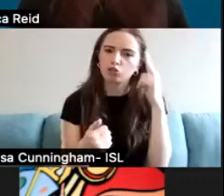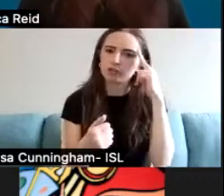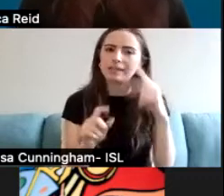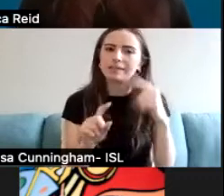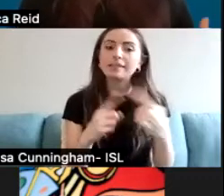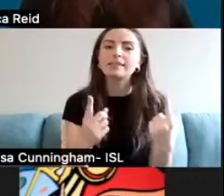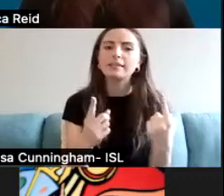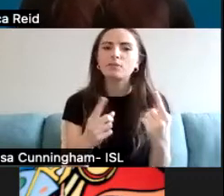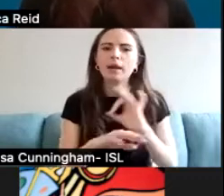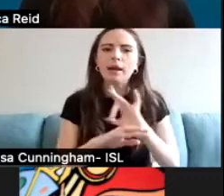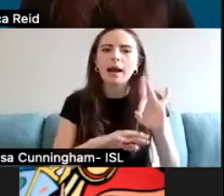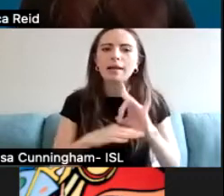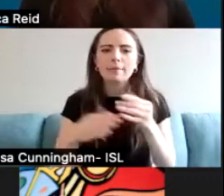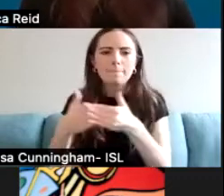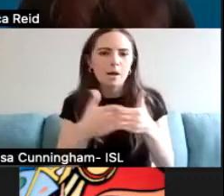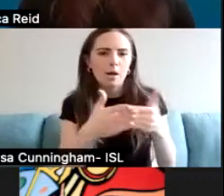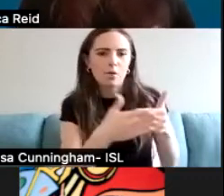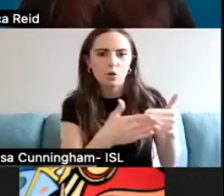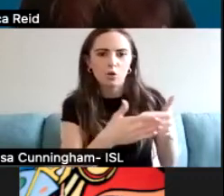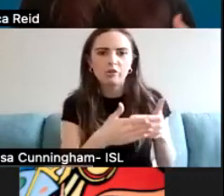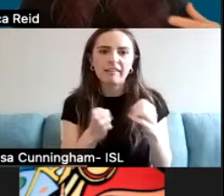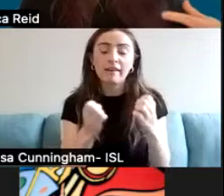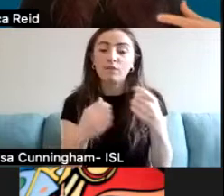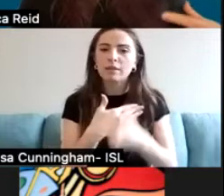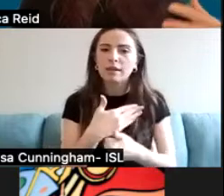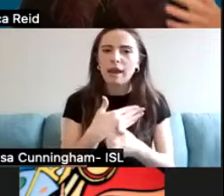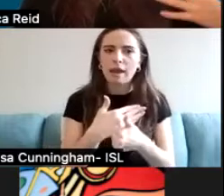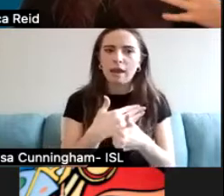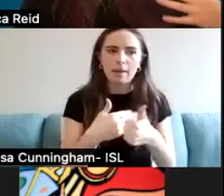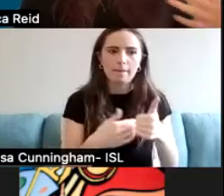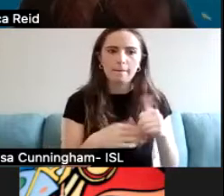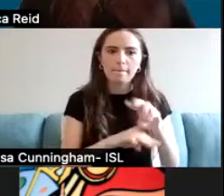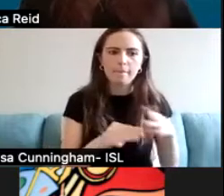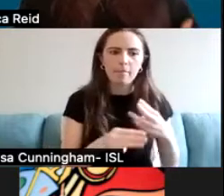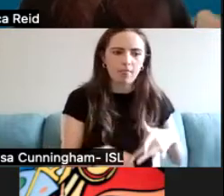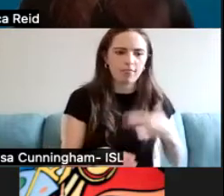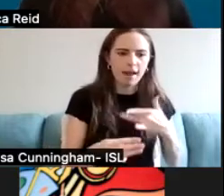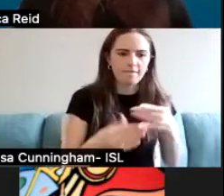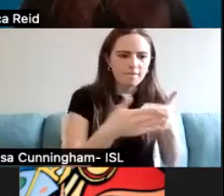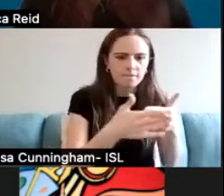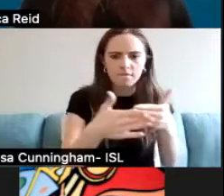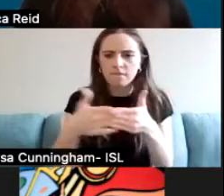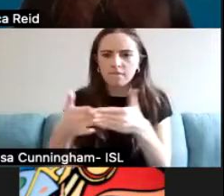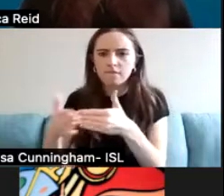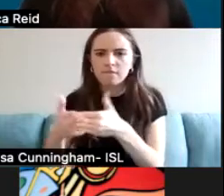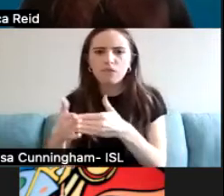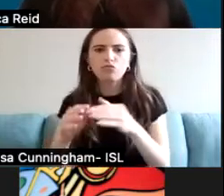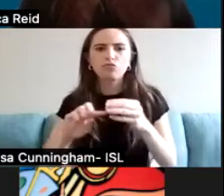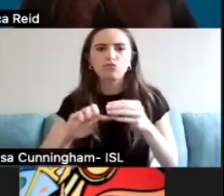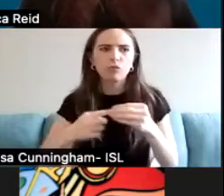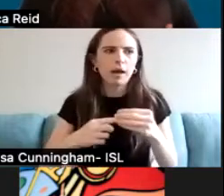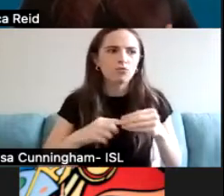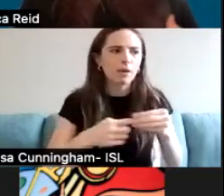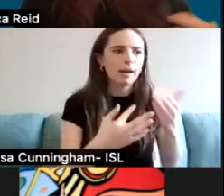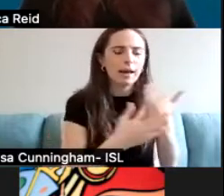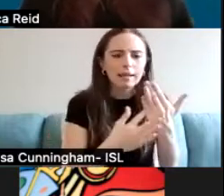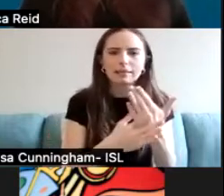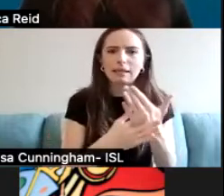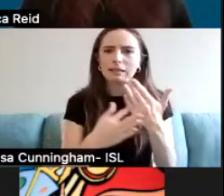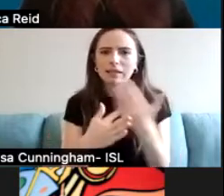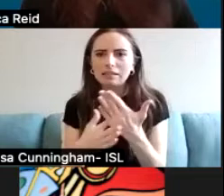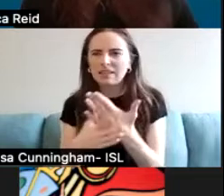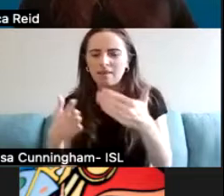types of barriers that people might face when they're trying to access your communications, because